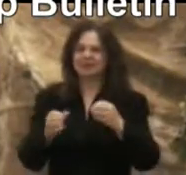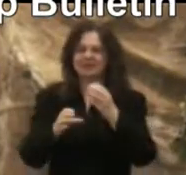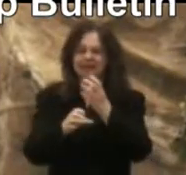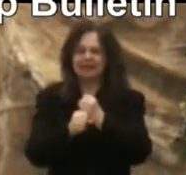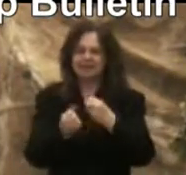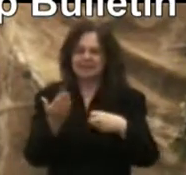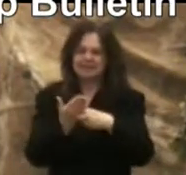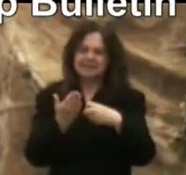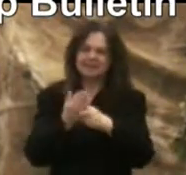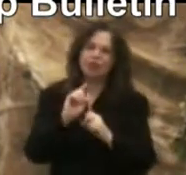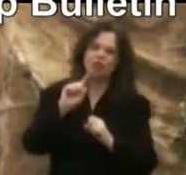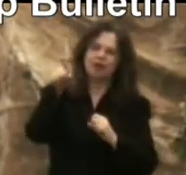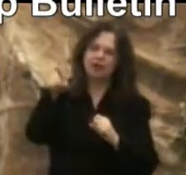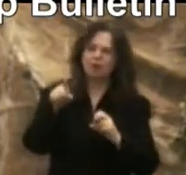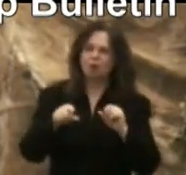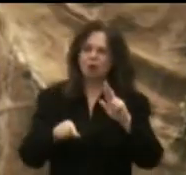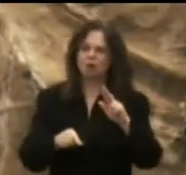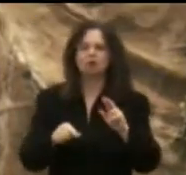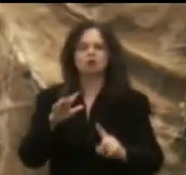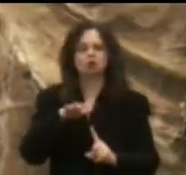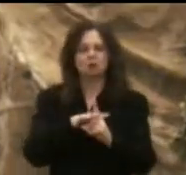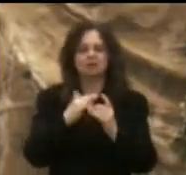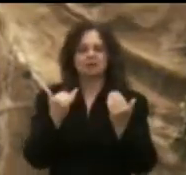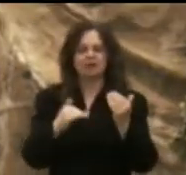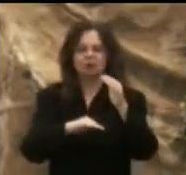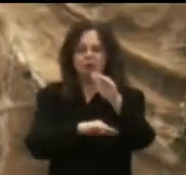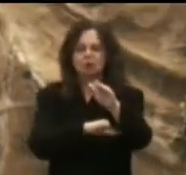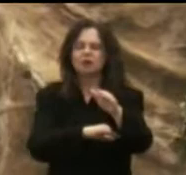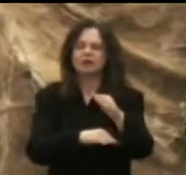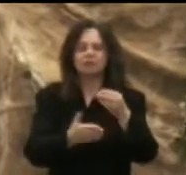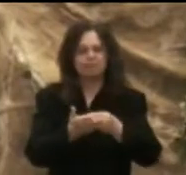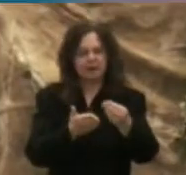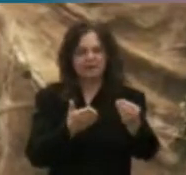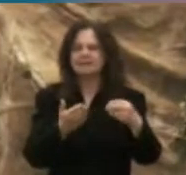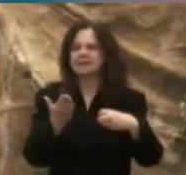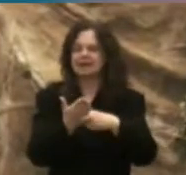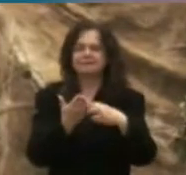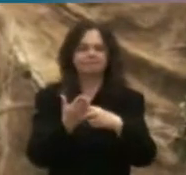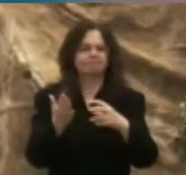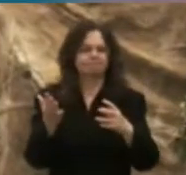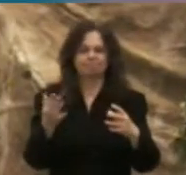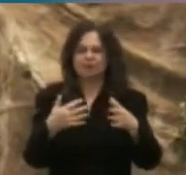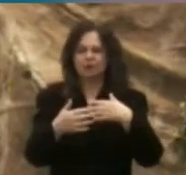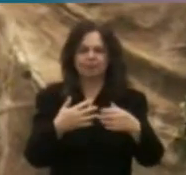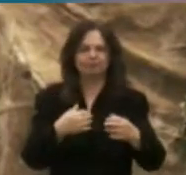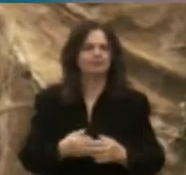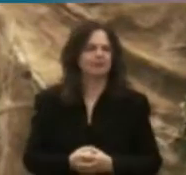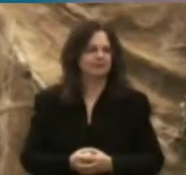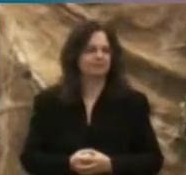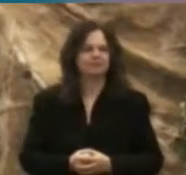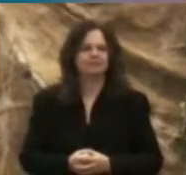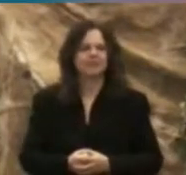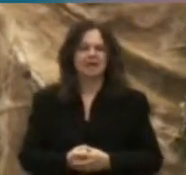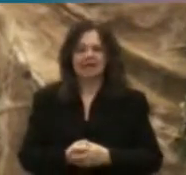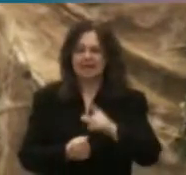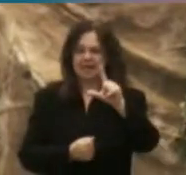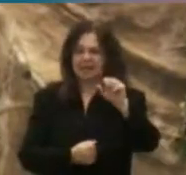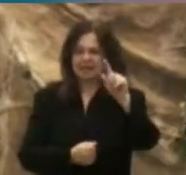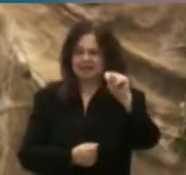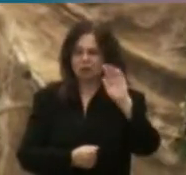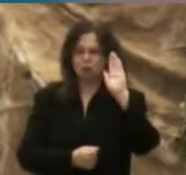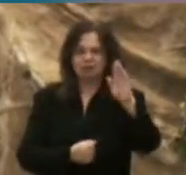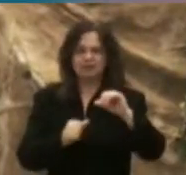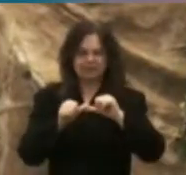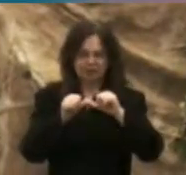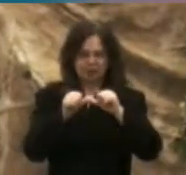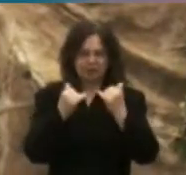narthex or at the door. Also, our Wednesday Lenten worship continues this week. Our Lenten